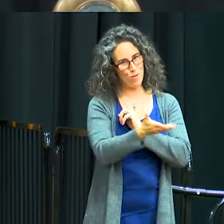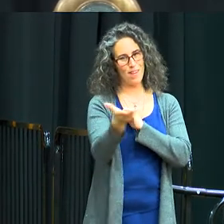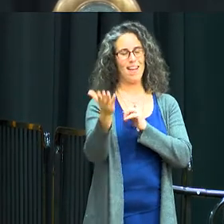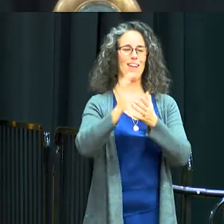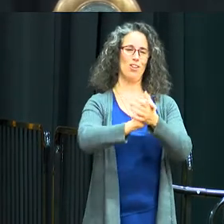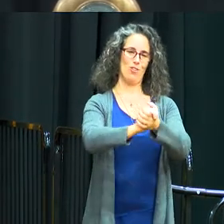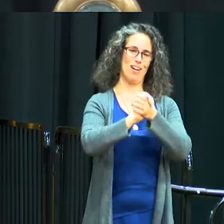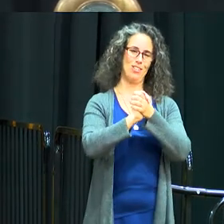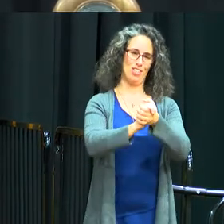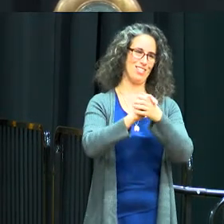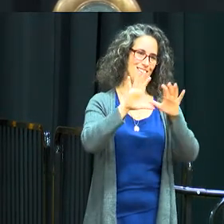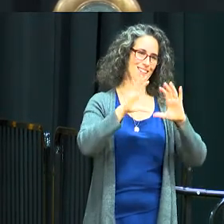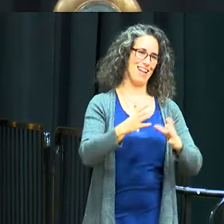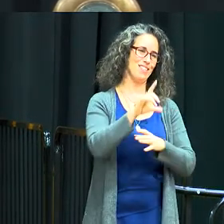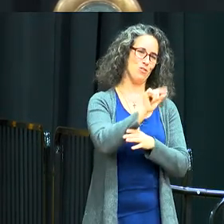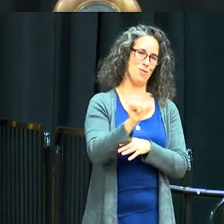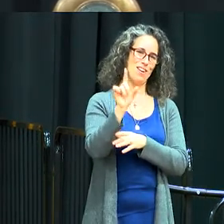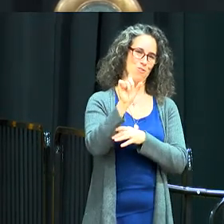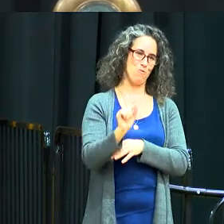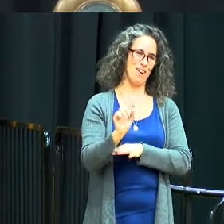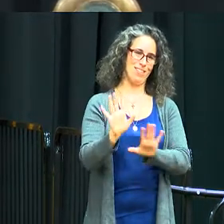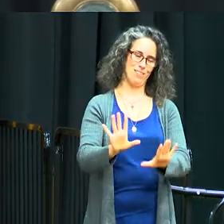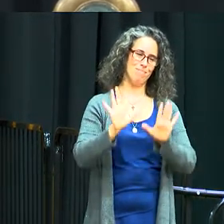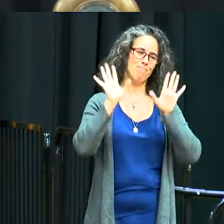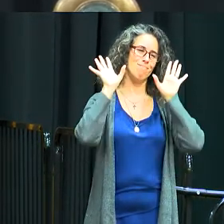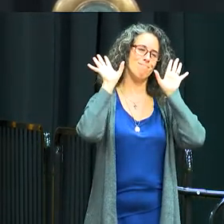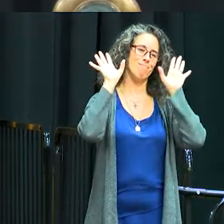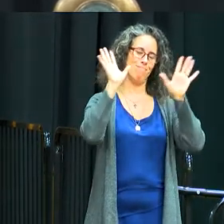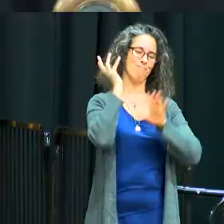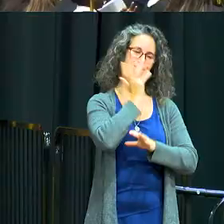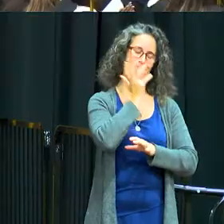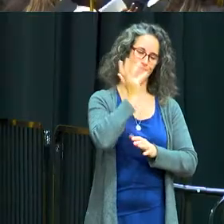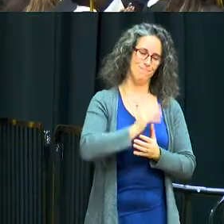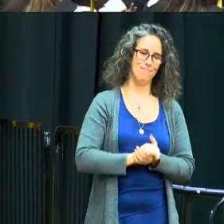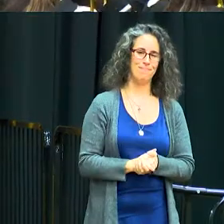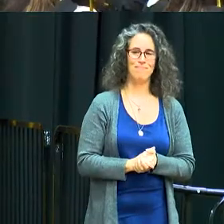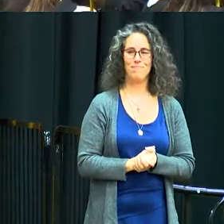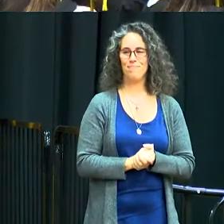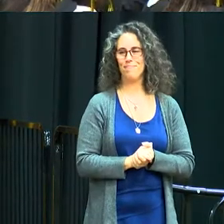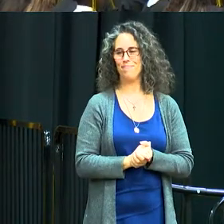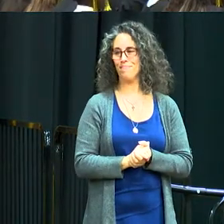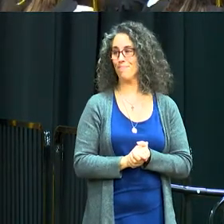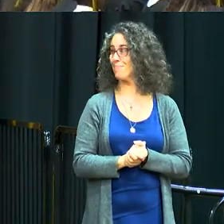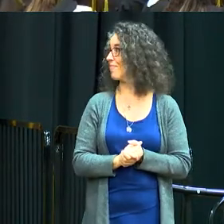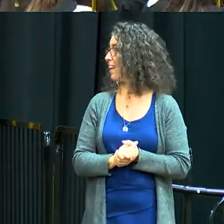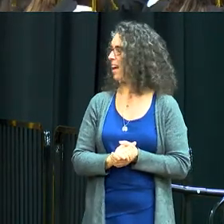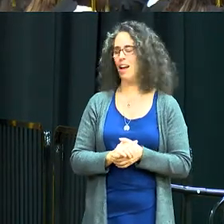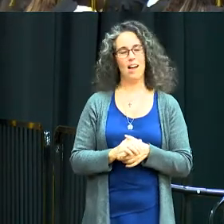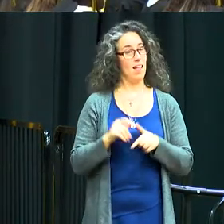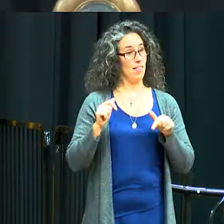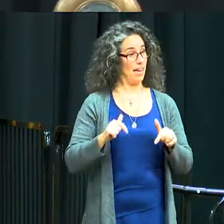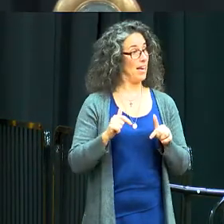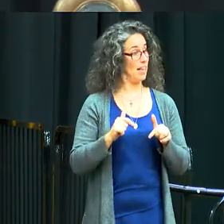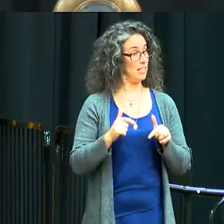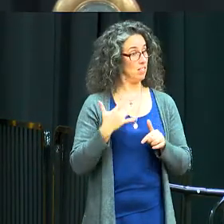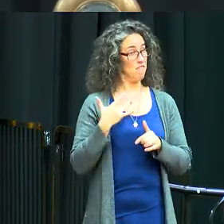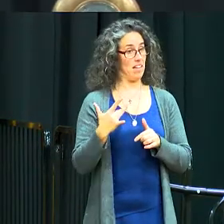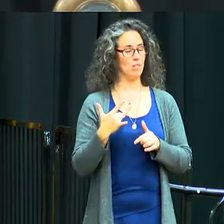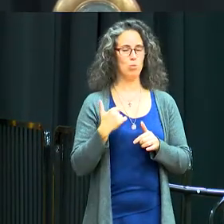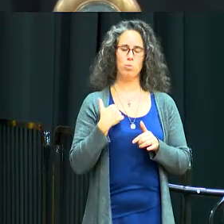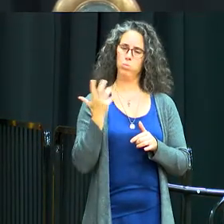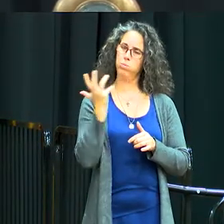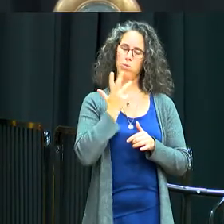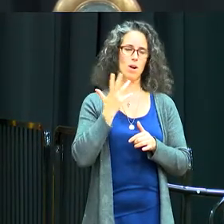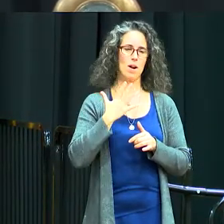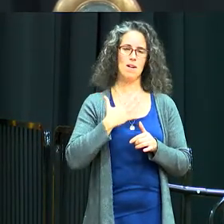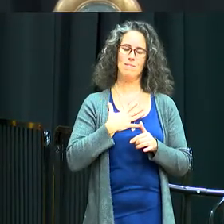of 2020. It is incredible. These are my favorite events. I told my admiral today,